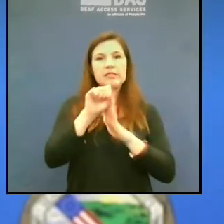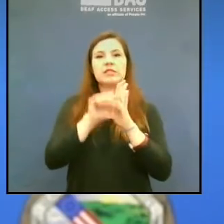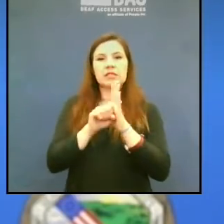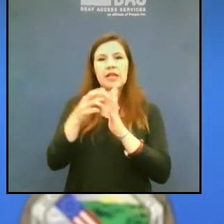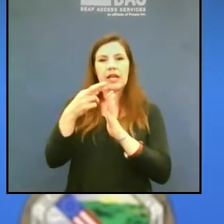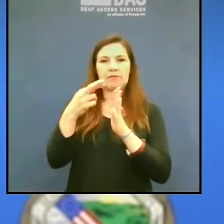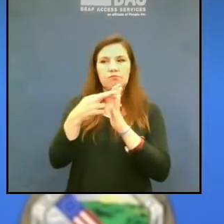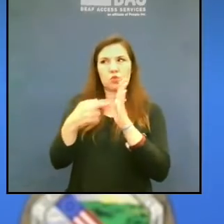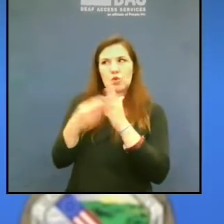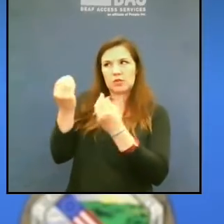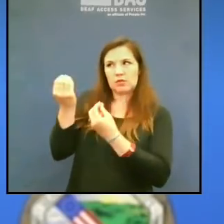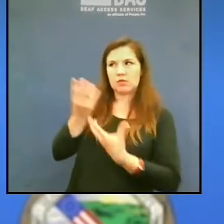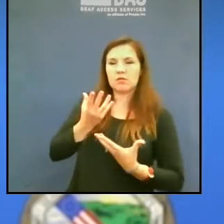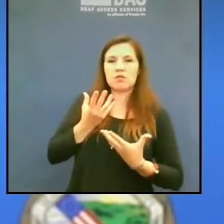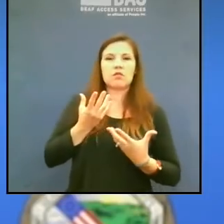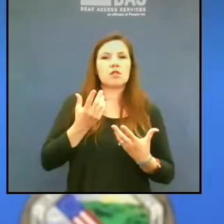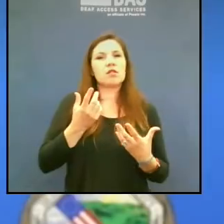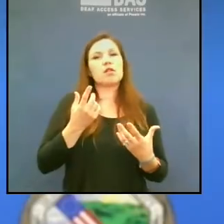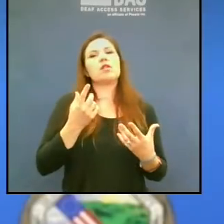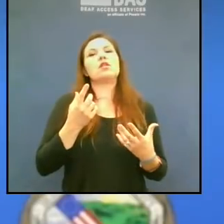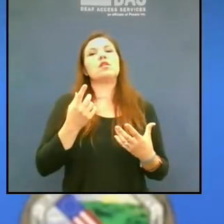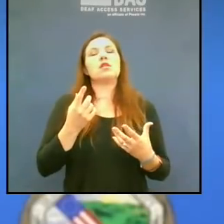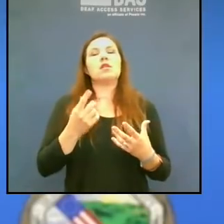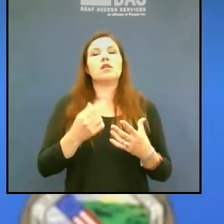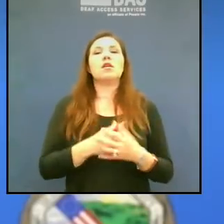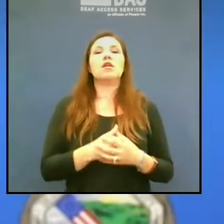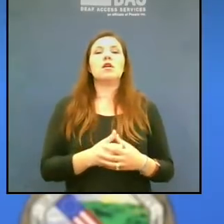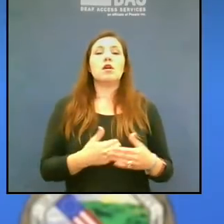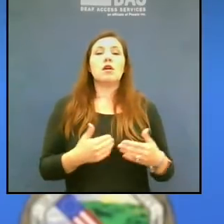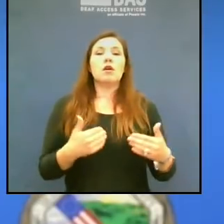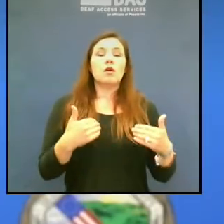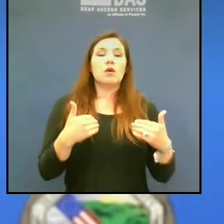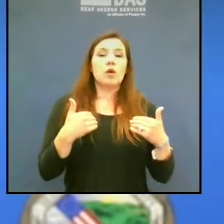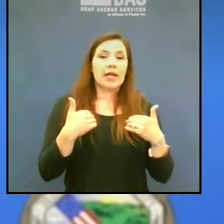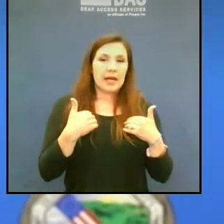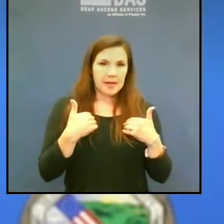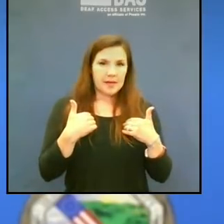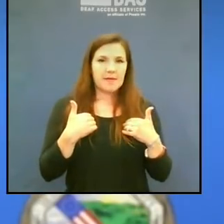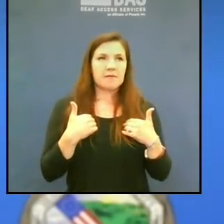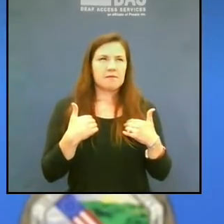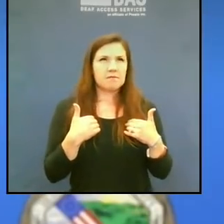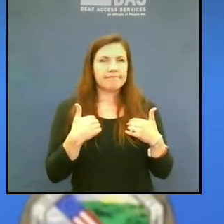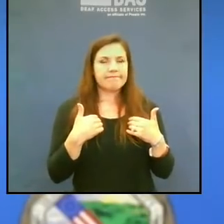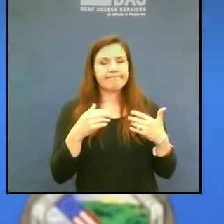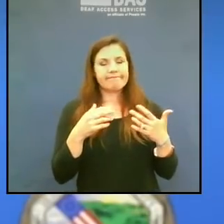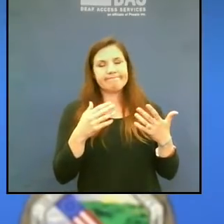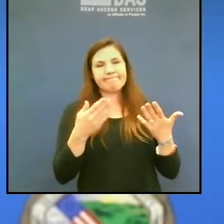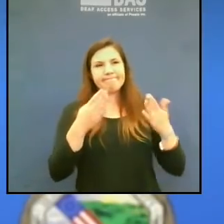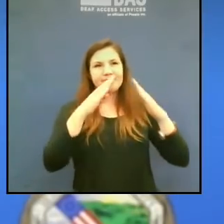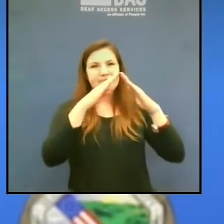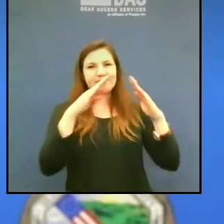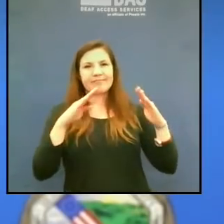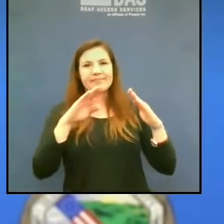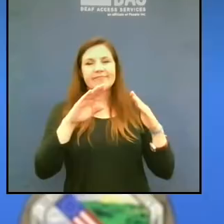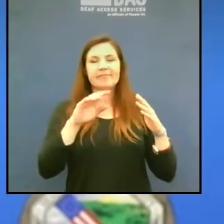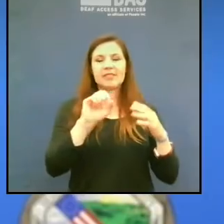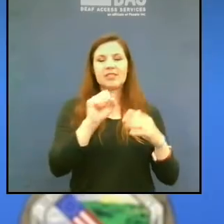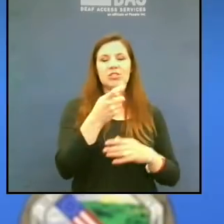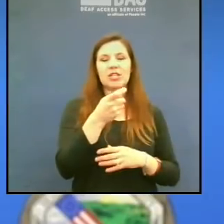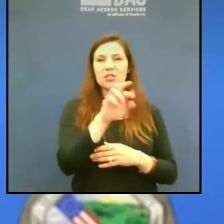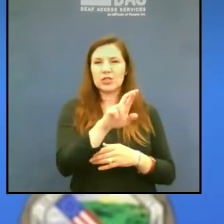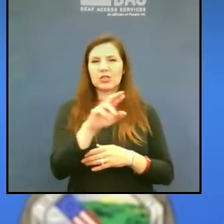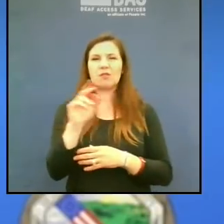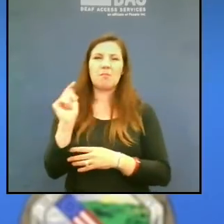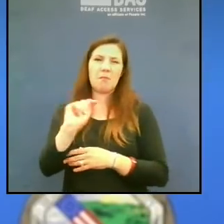with regards to recreational activities. We have shelters. We have bathrooms open in the